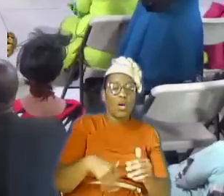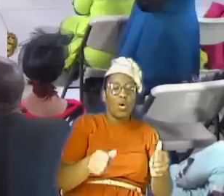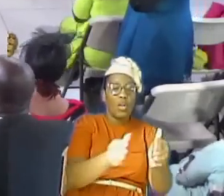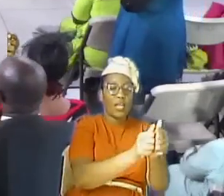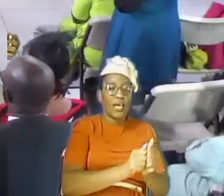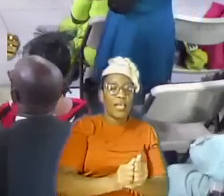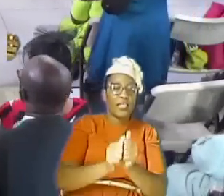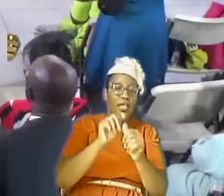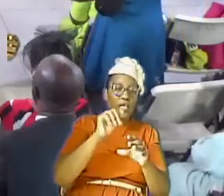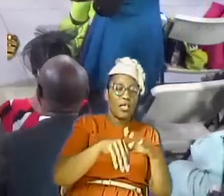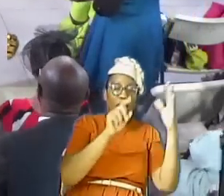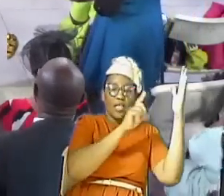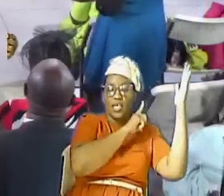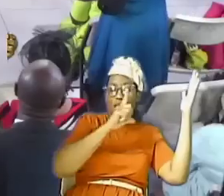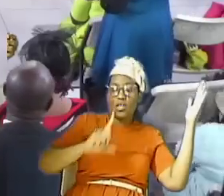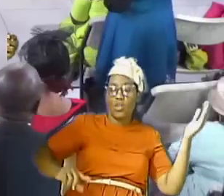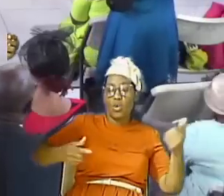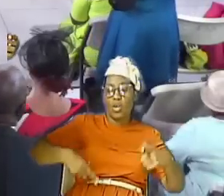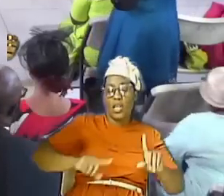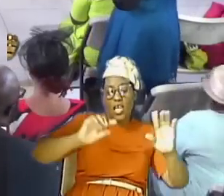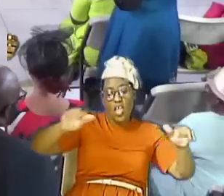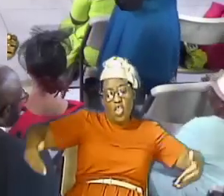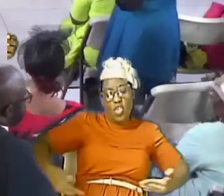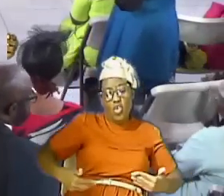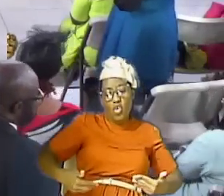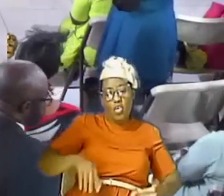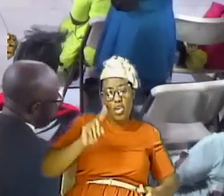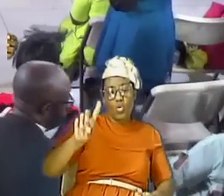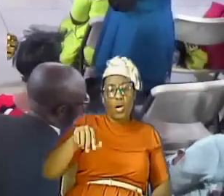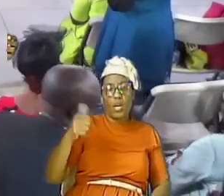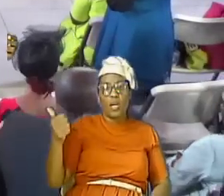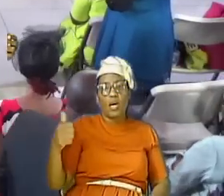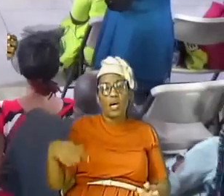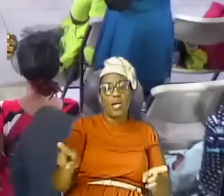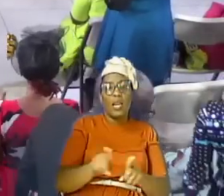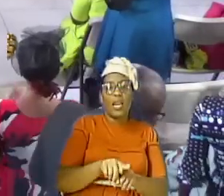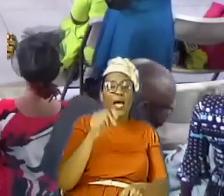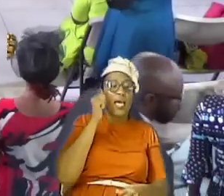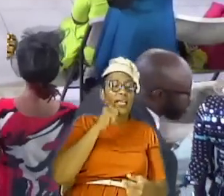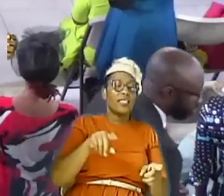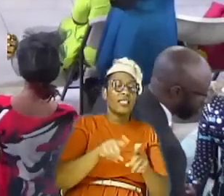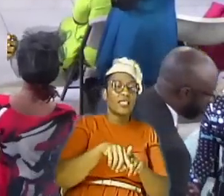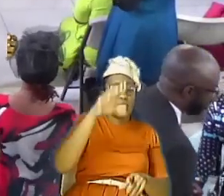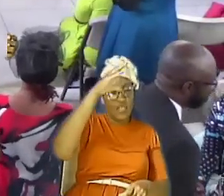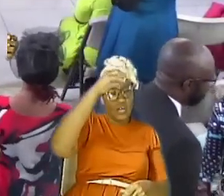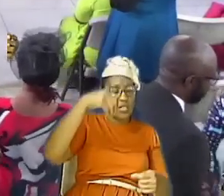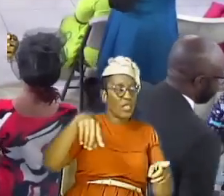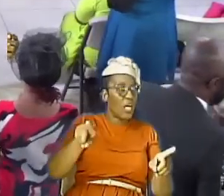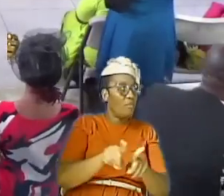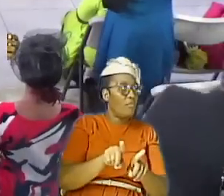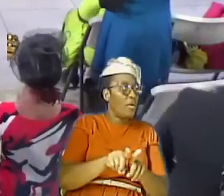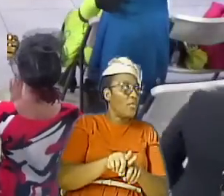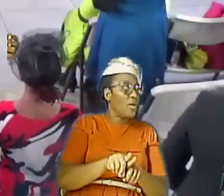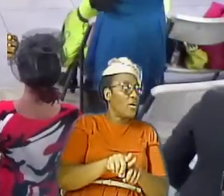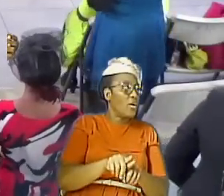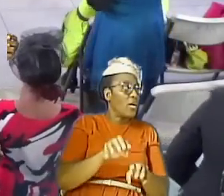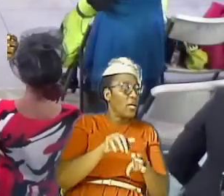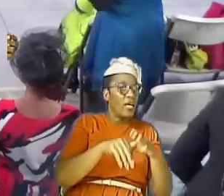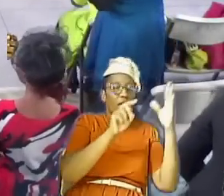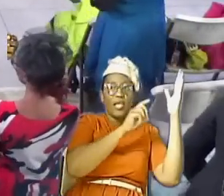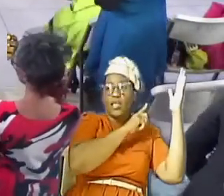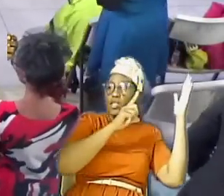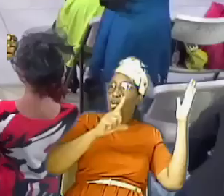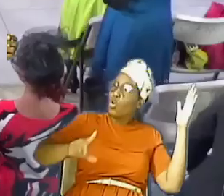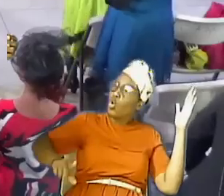greet one another like sisters and brothers. Come on, we stand, everybody. Greet the visitors. Greet the saints. And let's fellowship